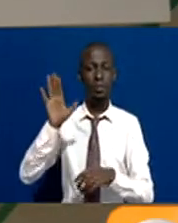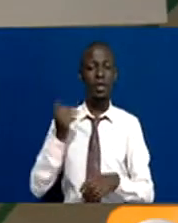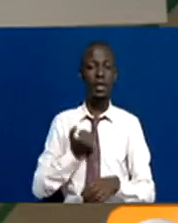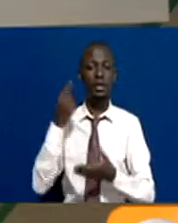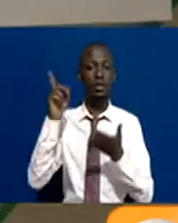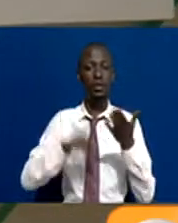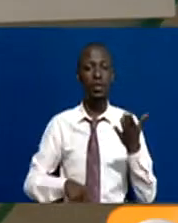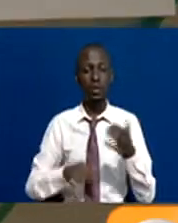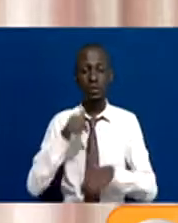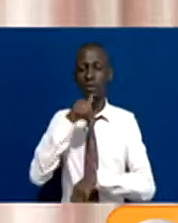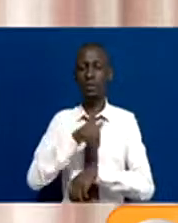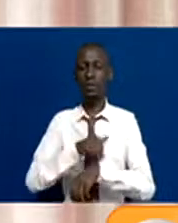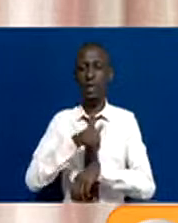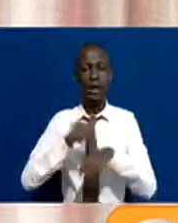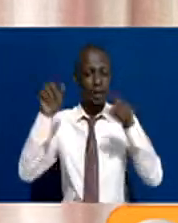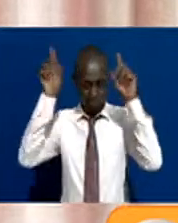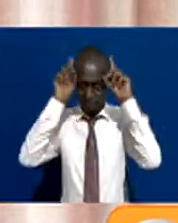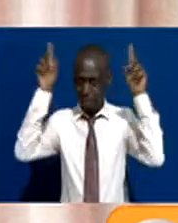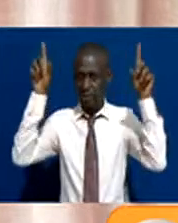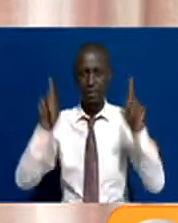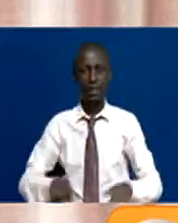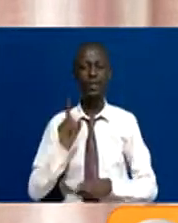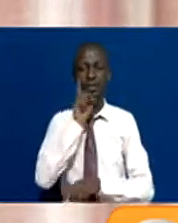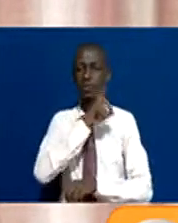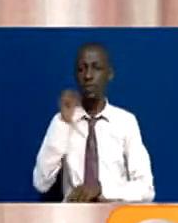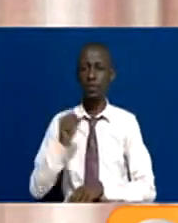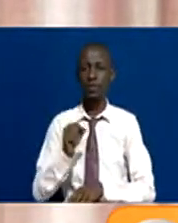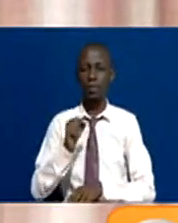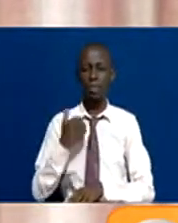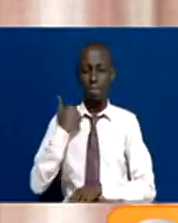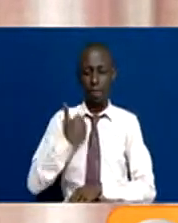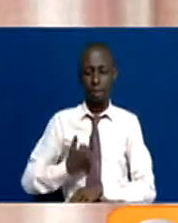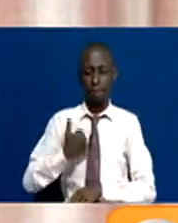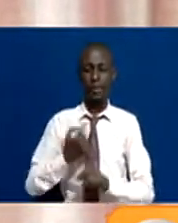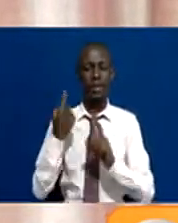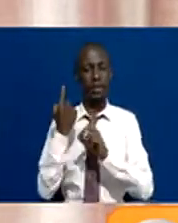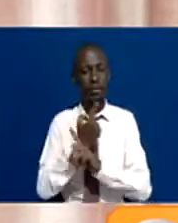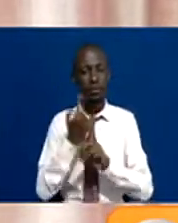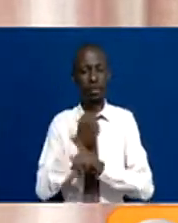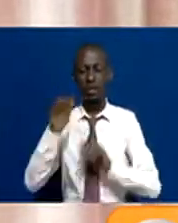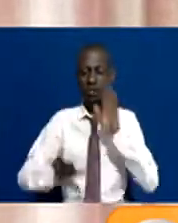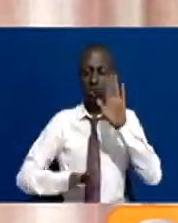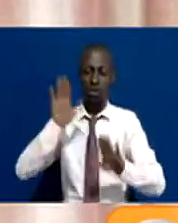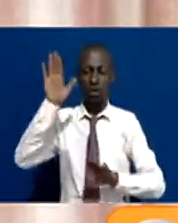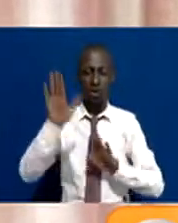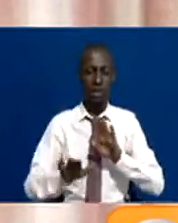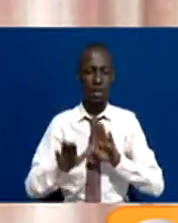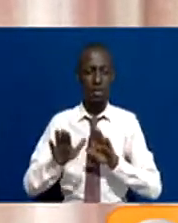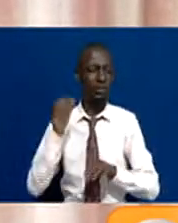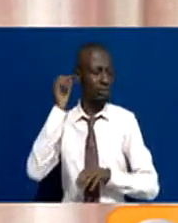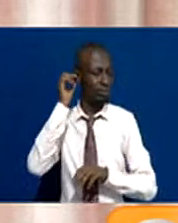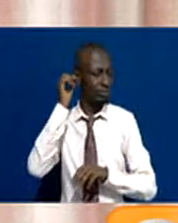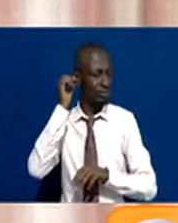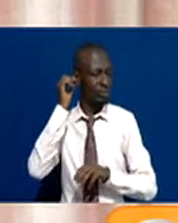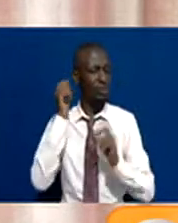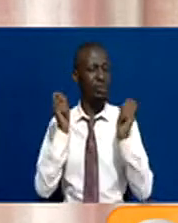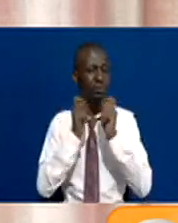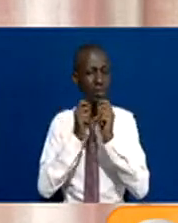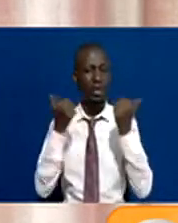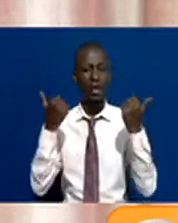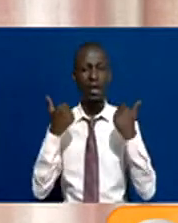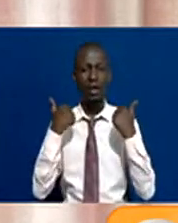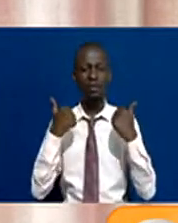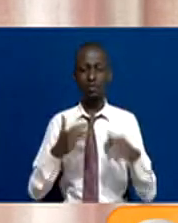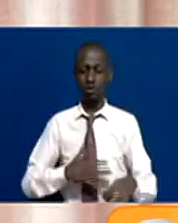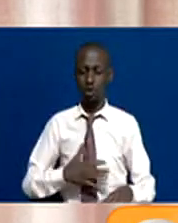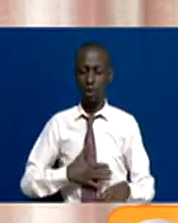was her breaking point. I went through different surgeries, stomach, my leg, my eardrums were busted. So